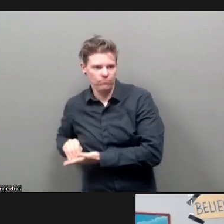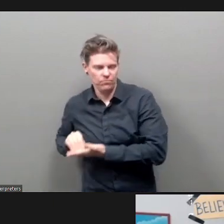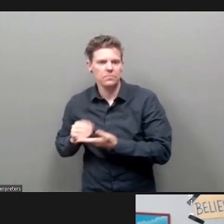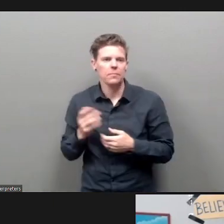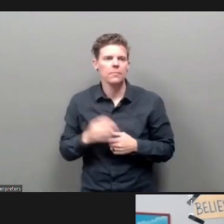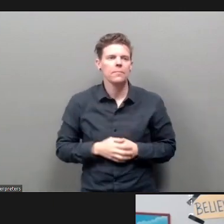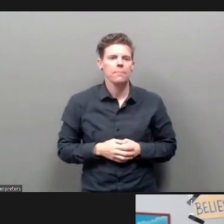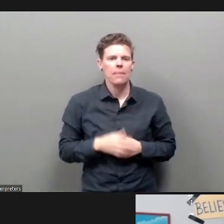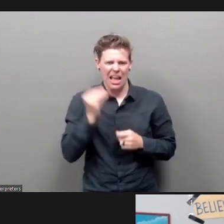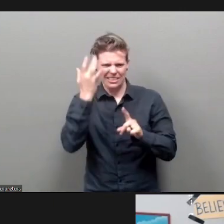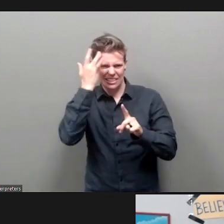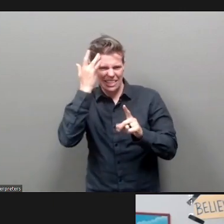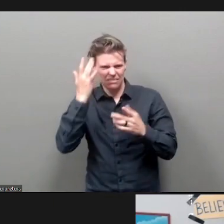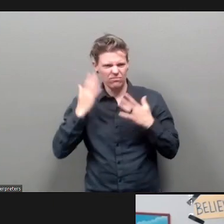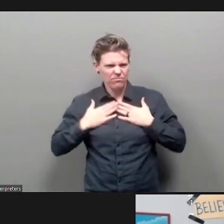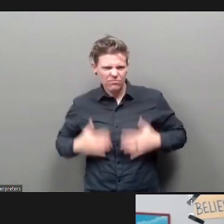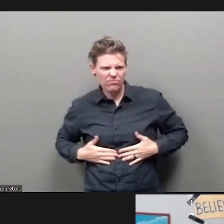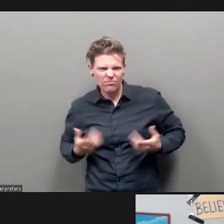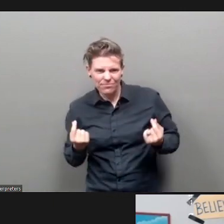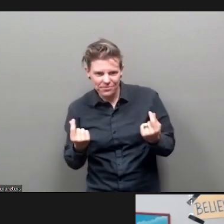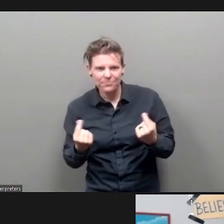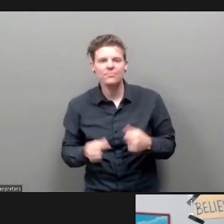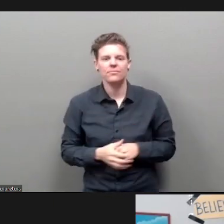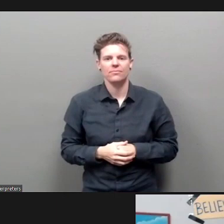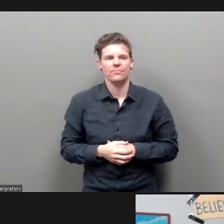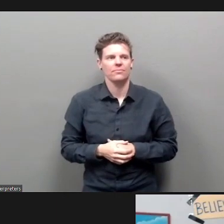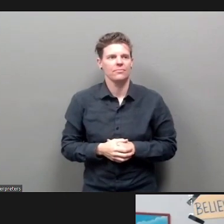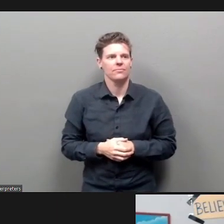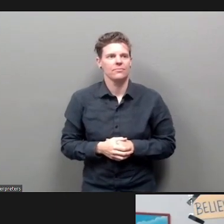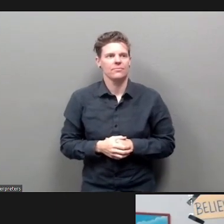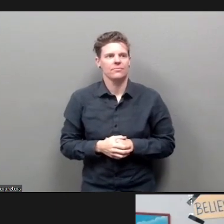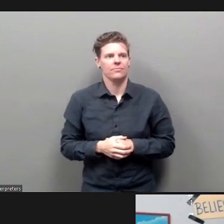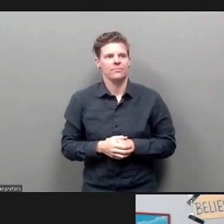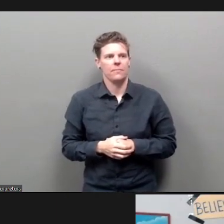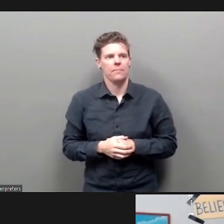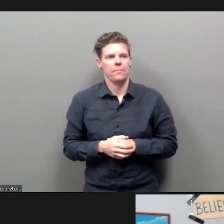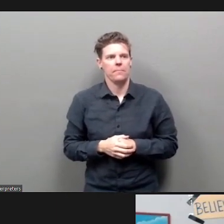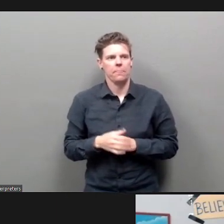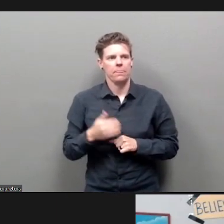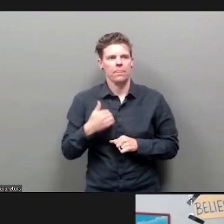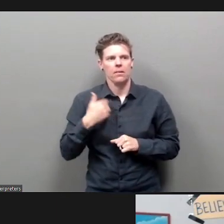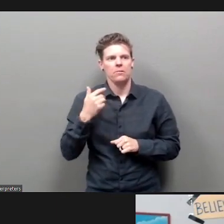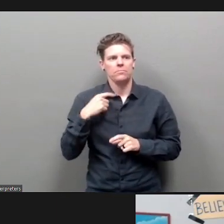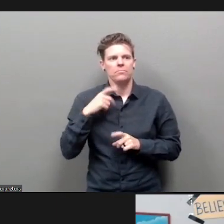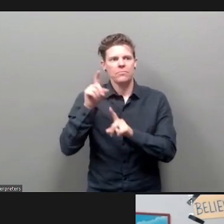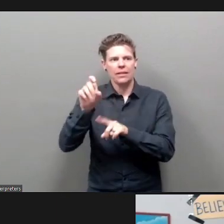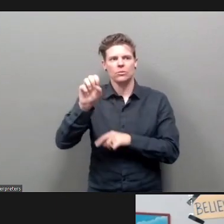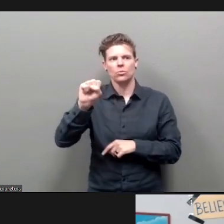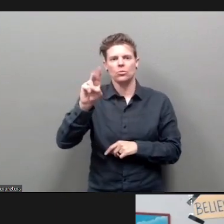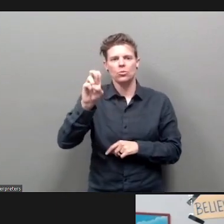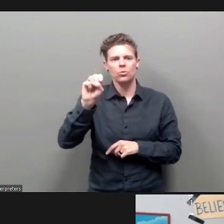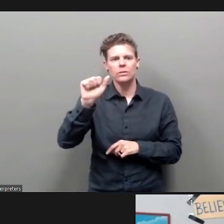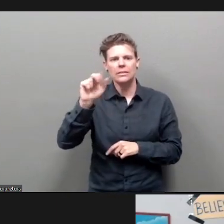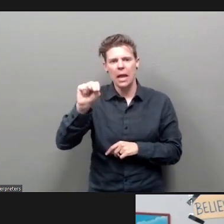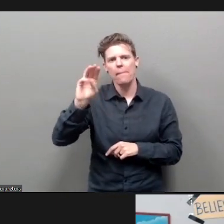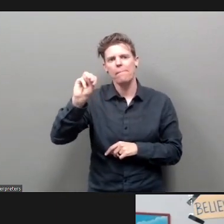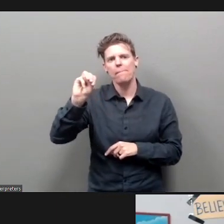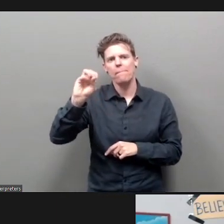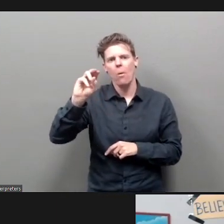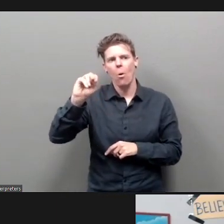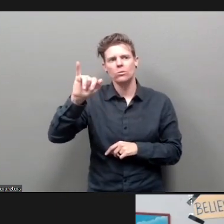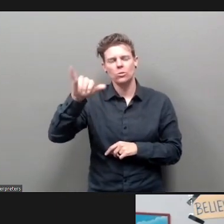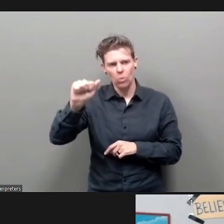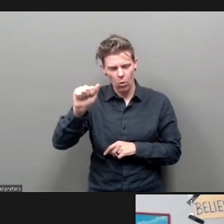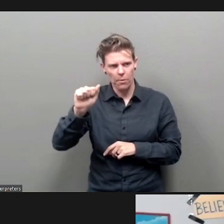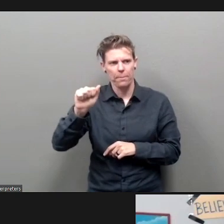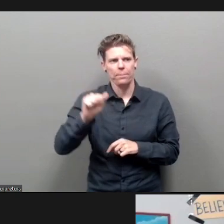Great. So I'm going to ask a question on behalf of Susan Montoya Bryan, and then let's treat this as the beginning of round two. So anybody that would like to ask an